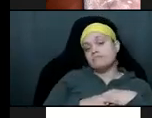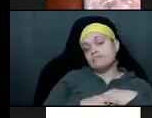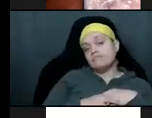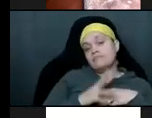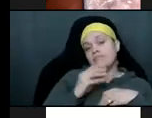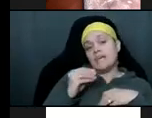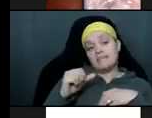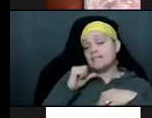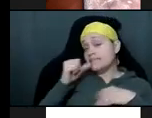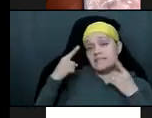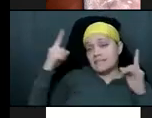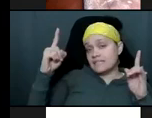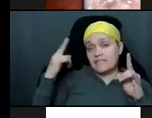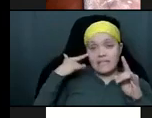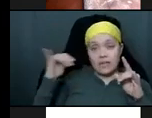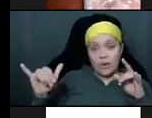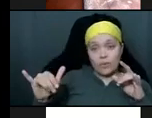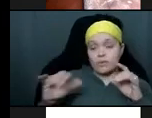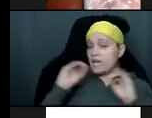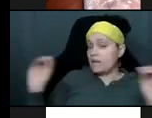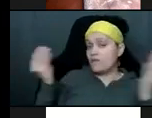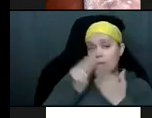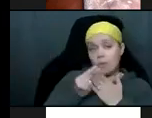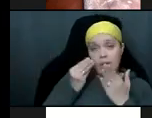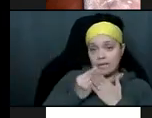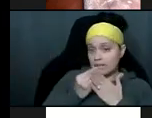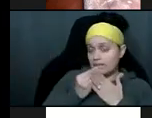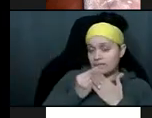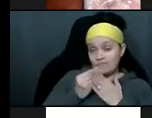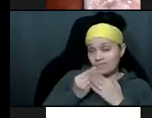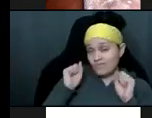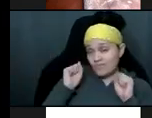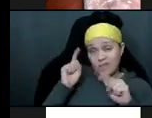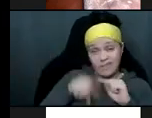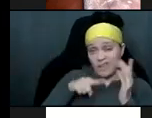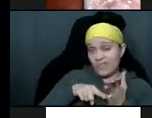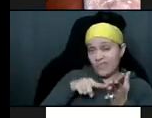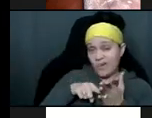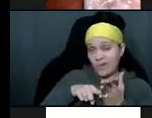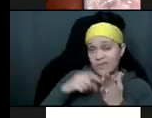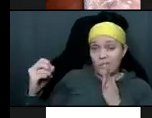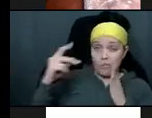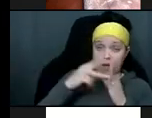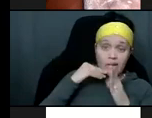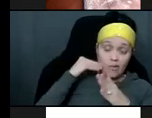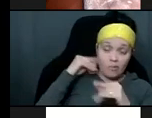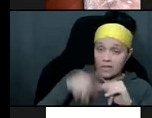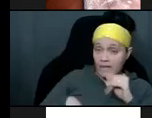And they didn't succeed in the gold rush. They don't have money, probably can't afford to go back home,